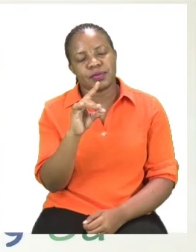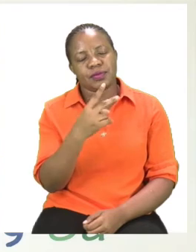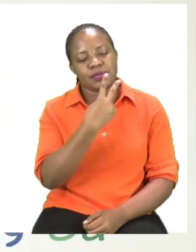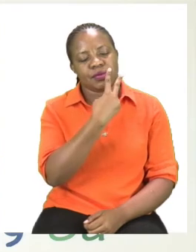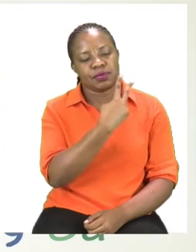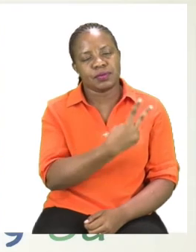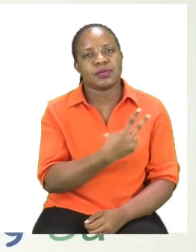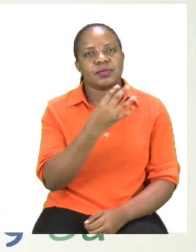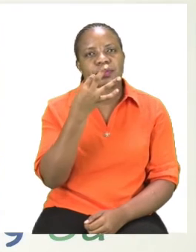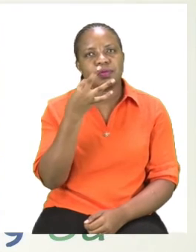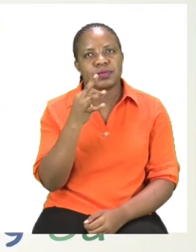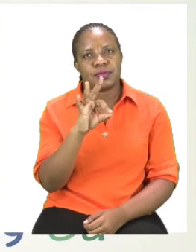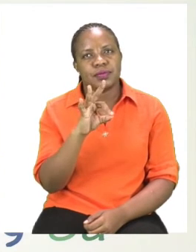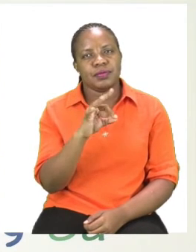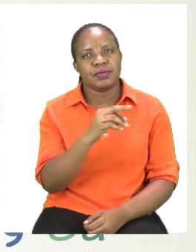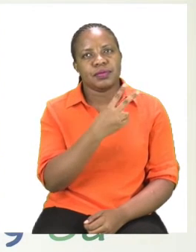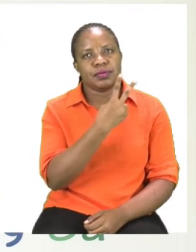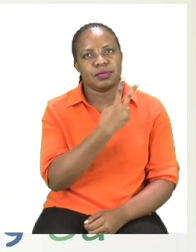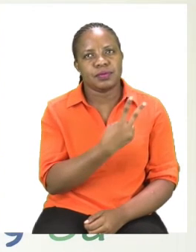28, 29,